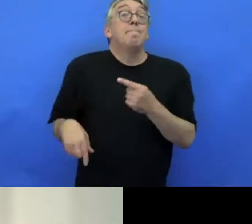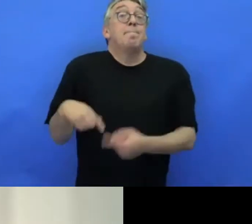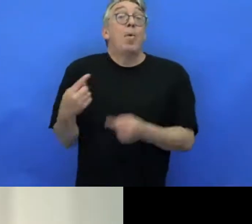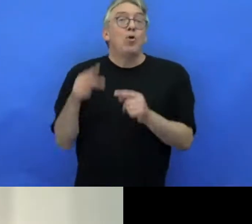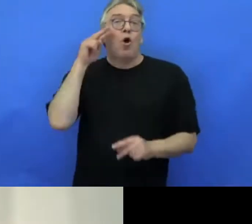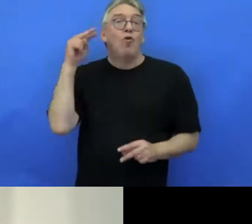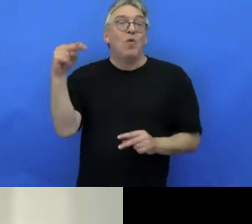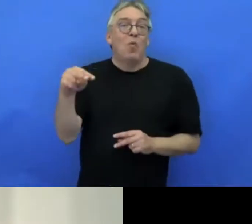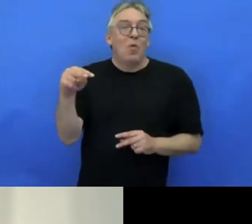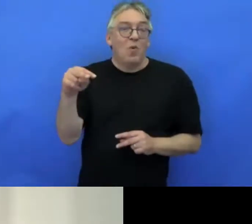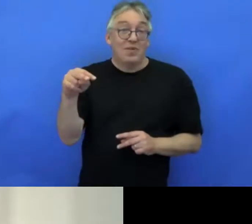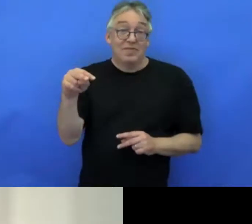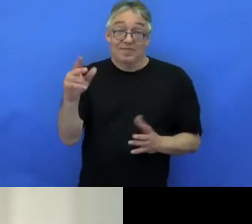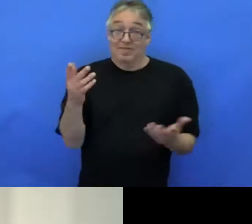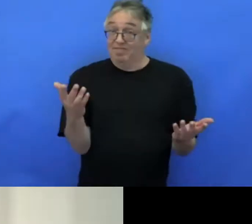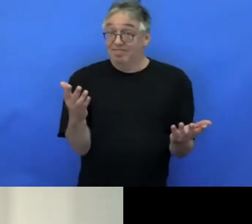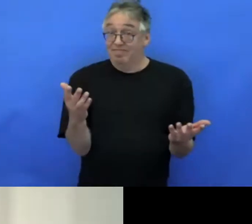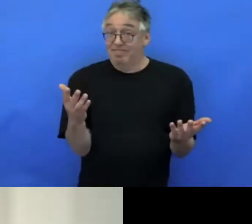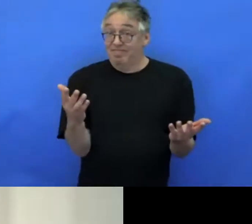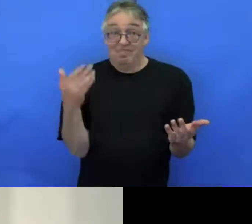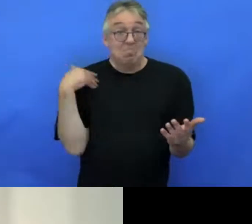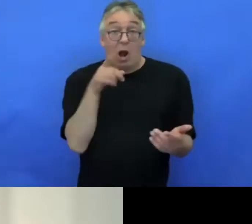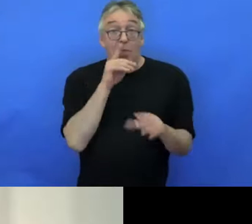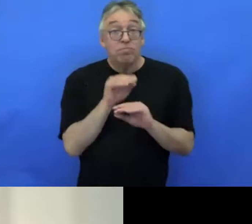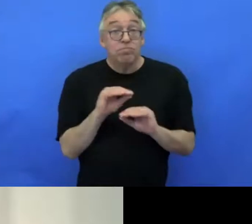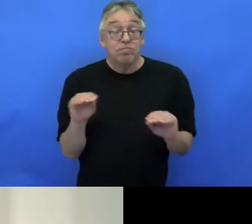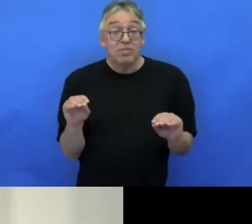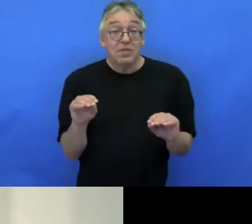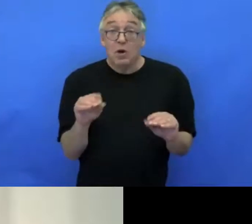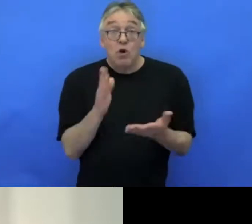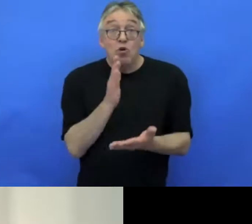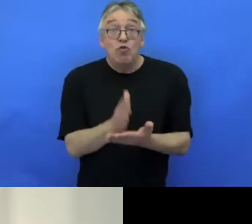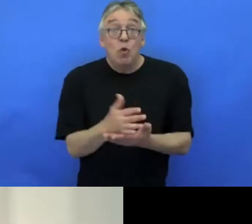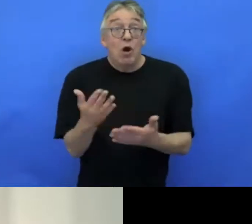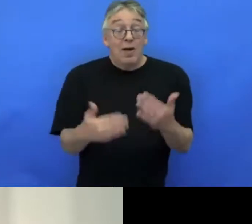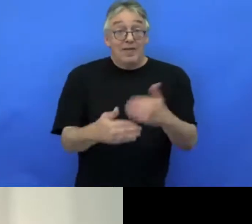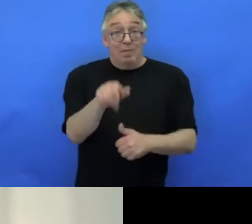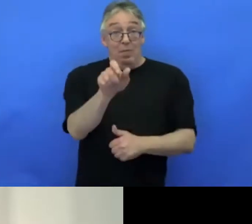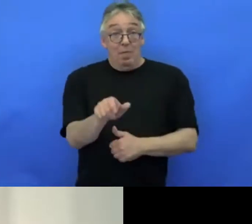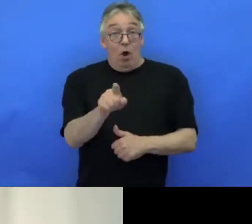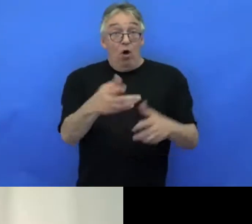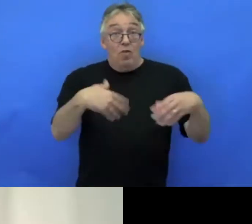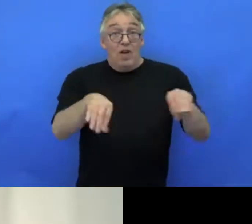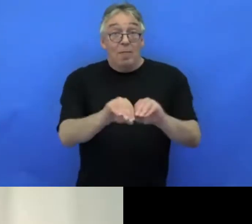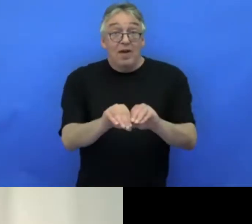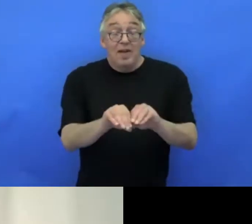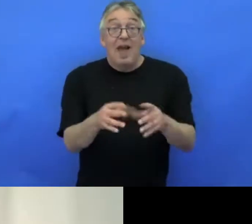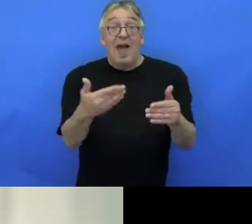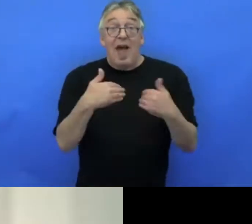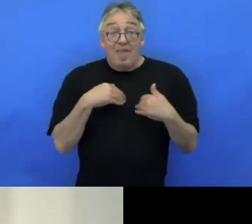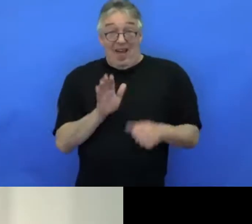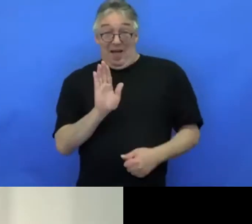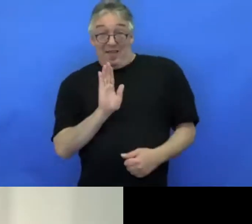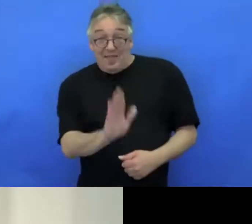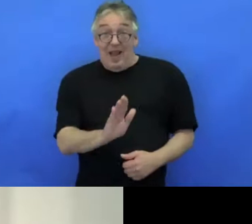the fact is that persons with disabilities and their families also have historic identities that are